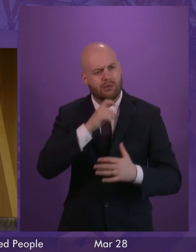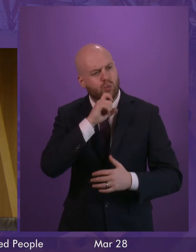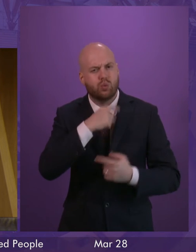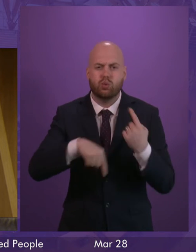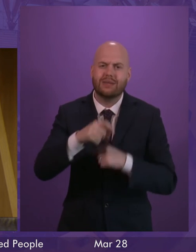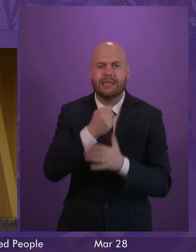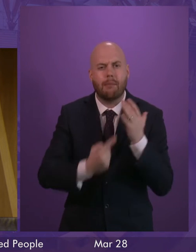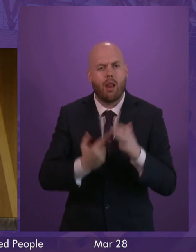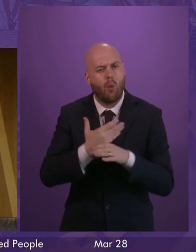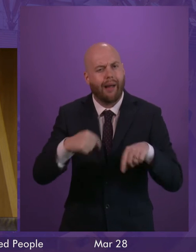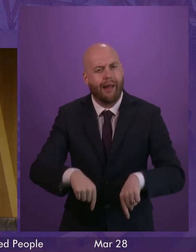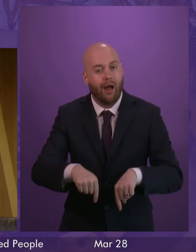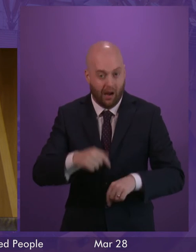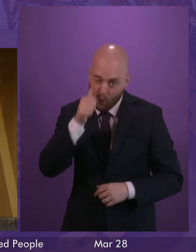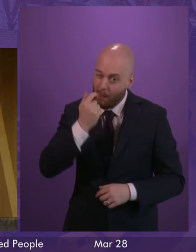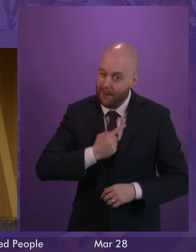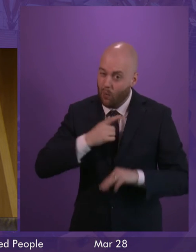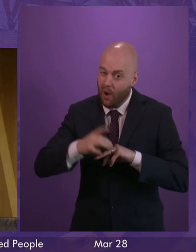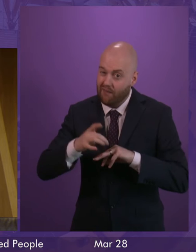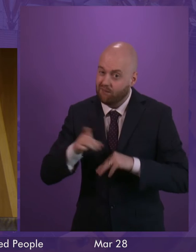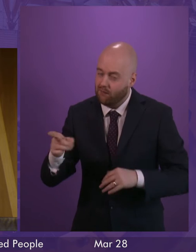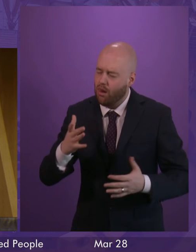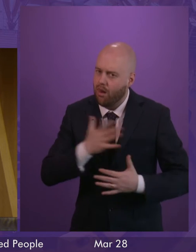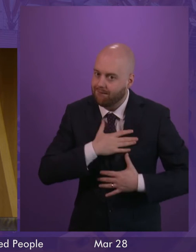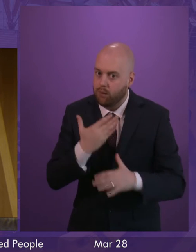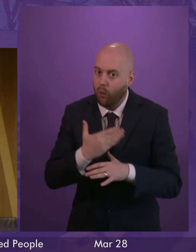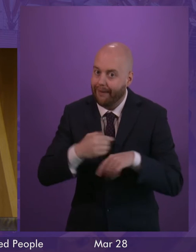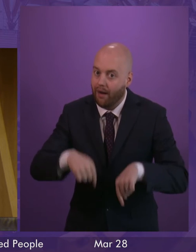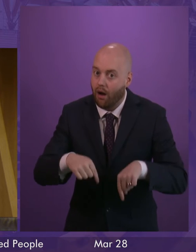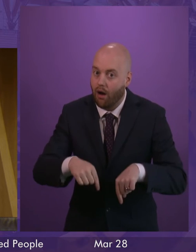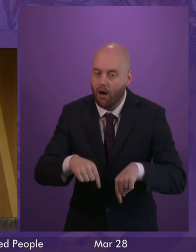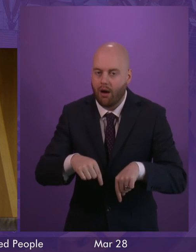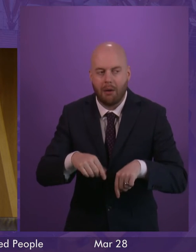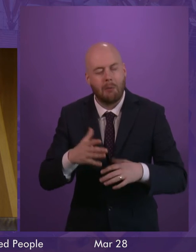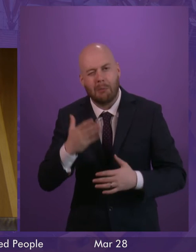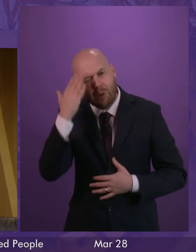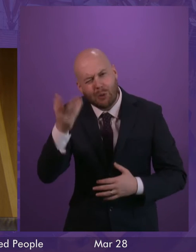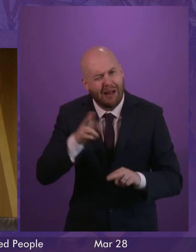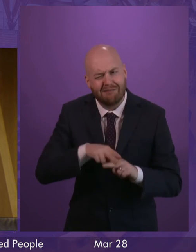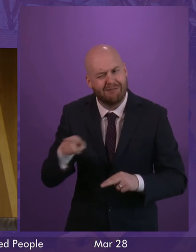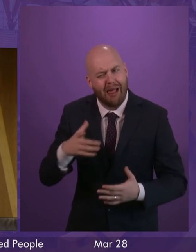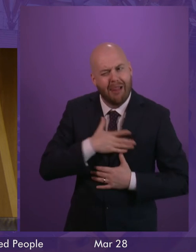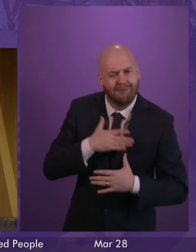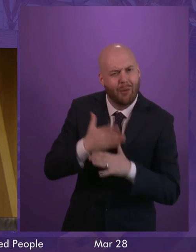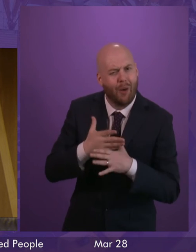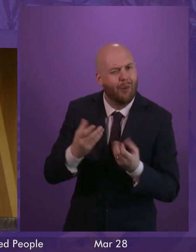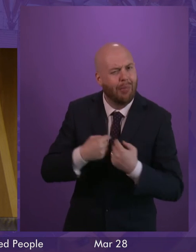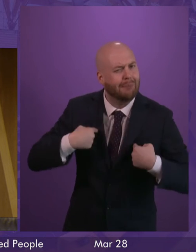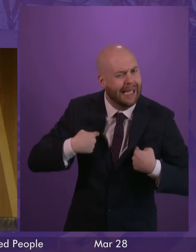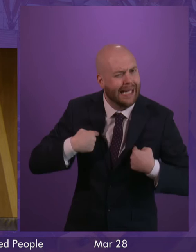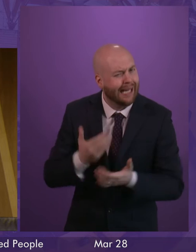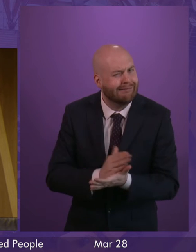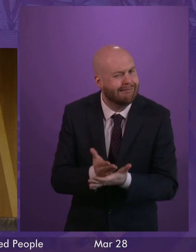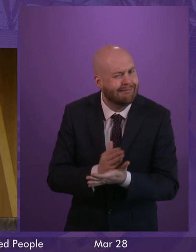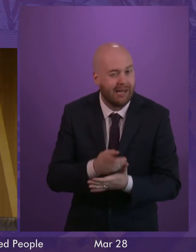She loves working here and I'm not so sure her attitude working here is because of she's working with me, but we're still married and seven years later,